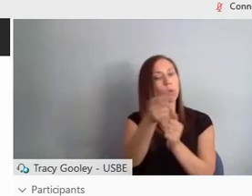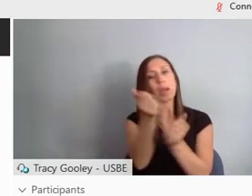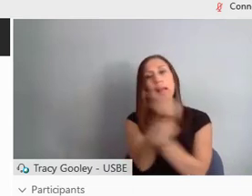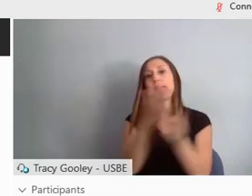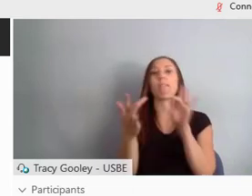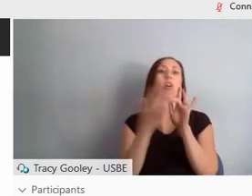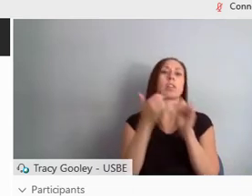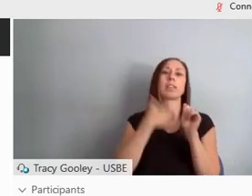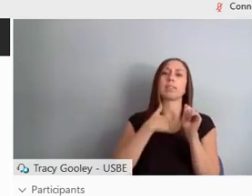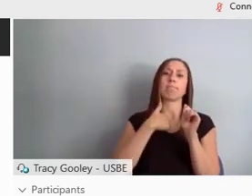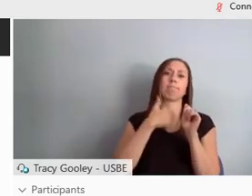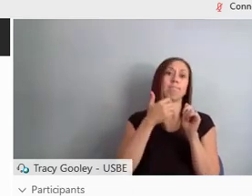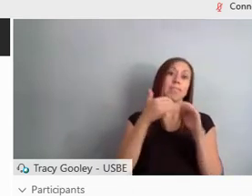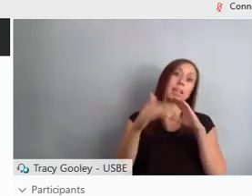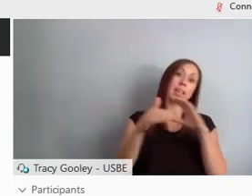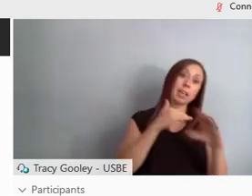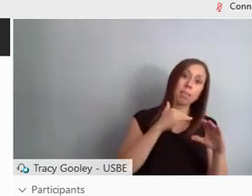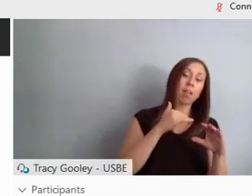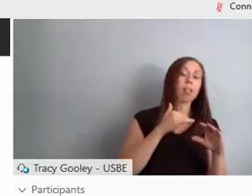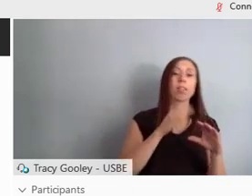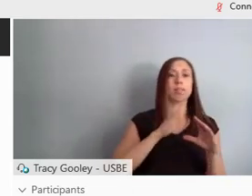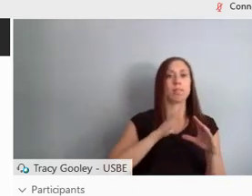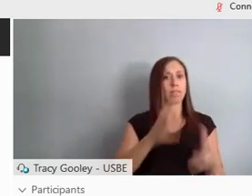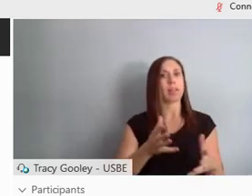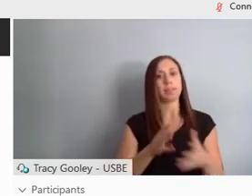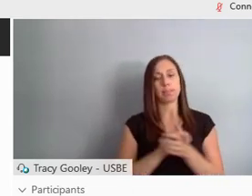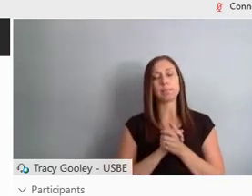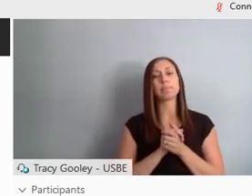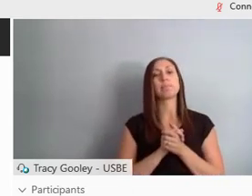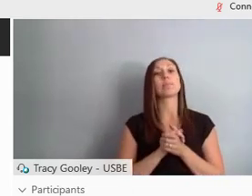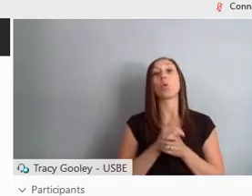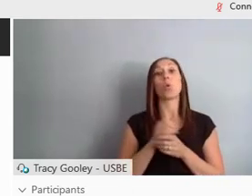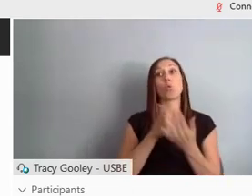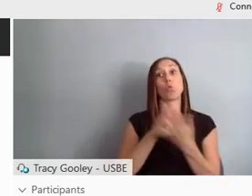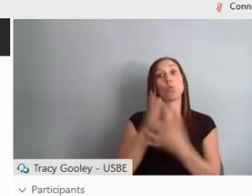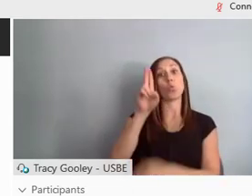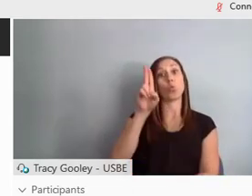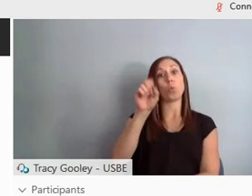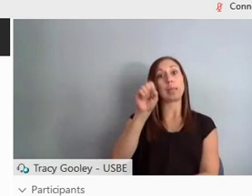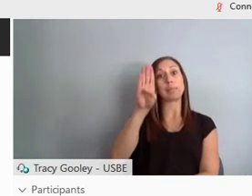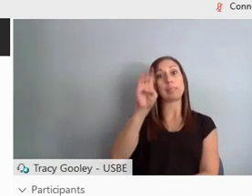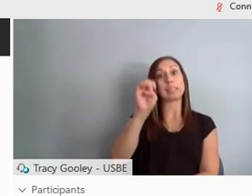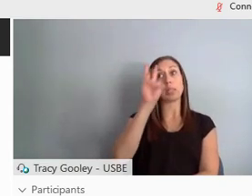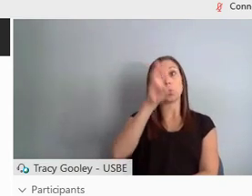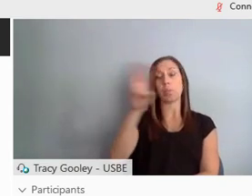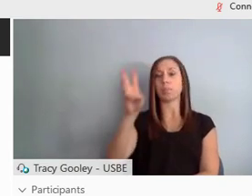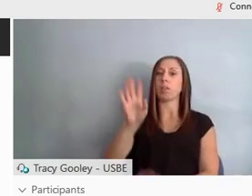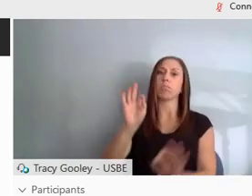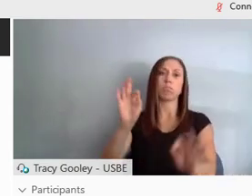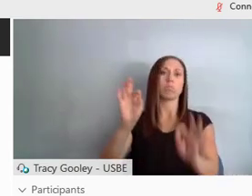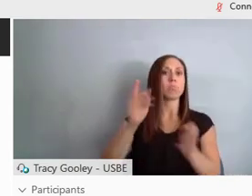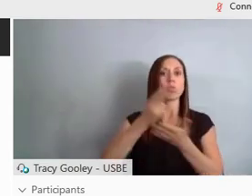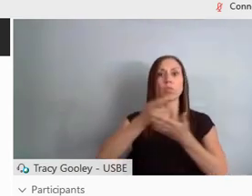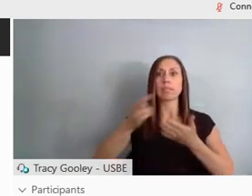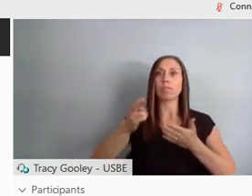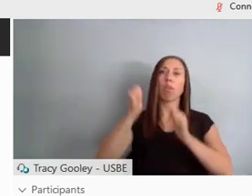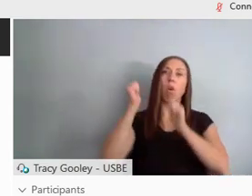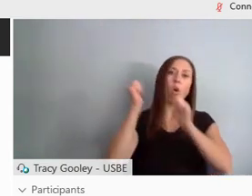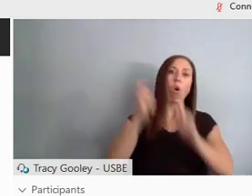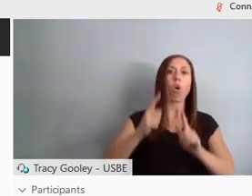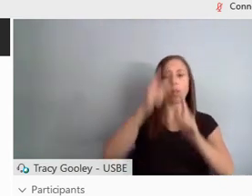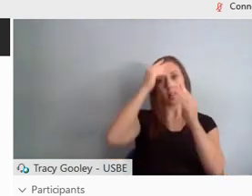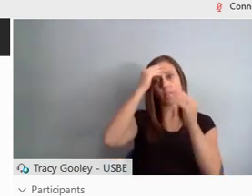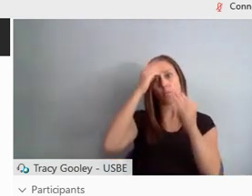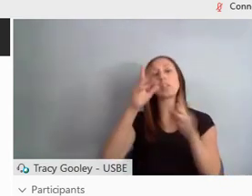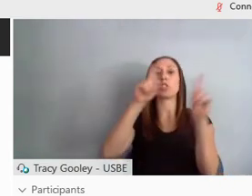feel free to reach out anytime via email. The Utah State Board of Education website is a great resource for all of the